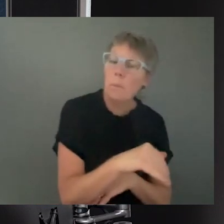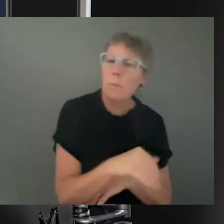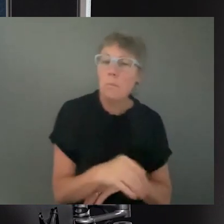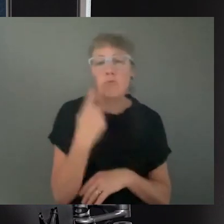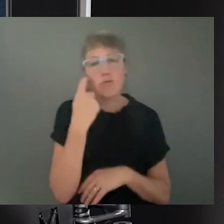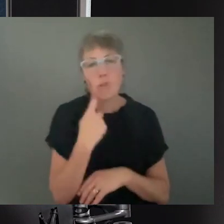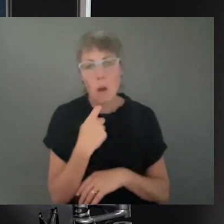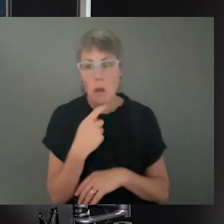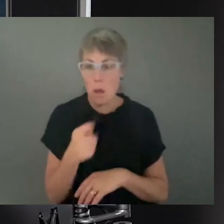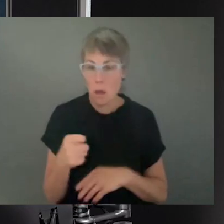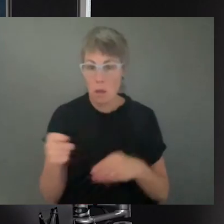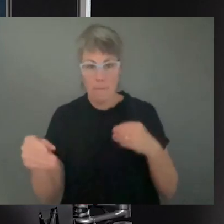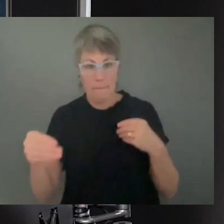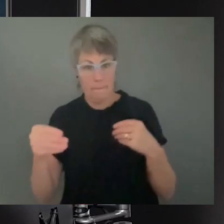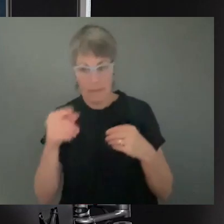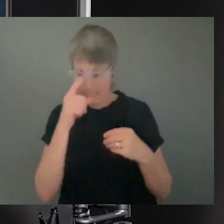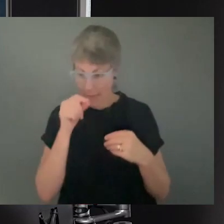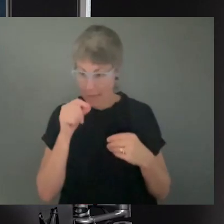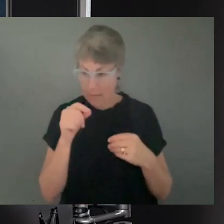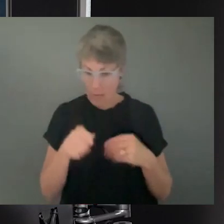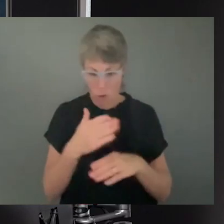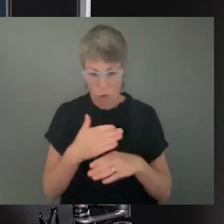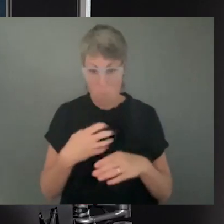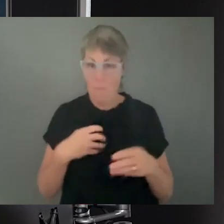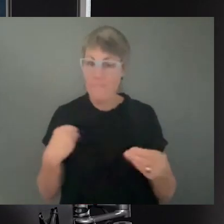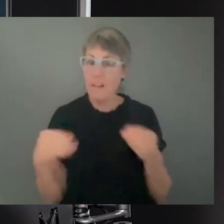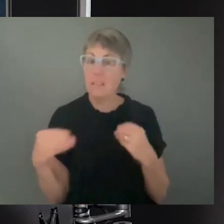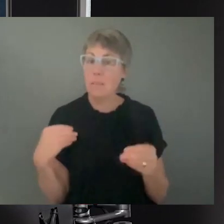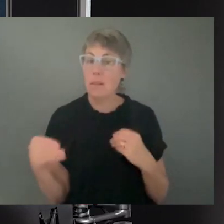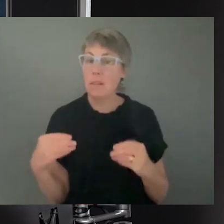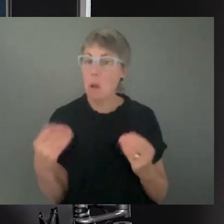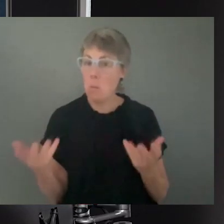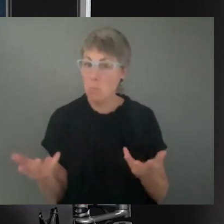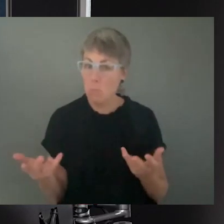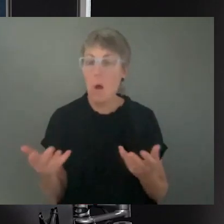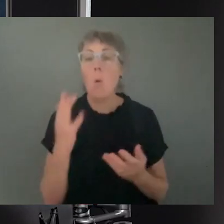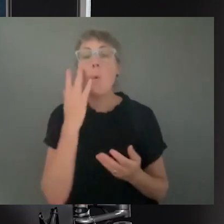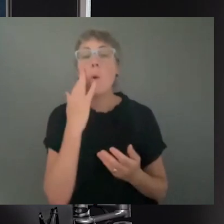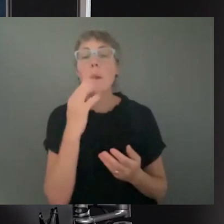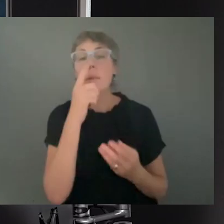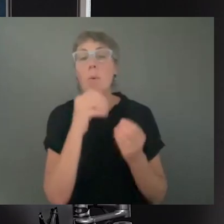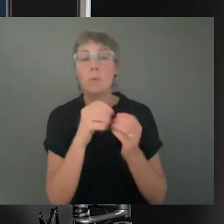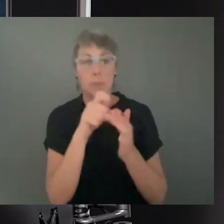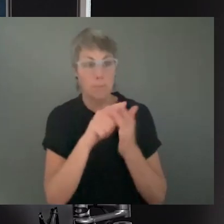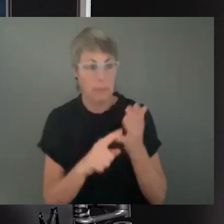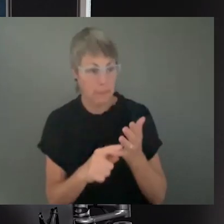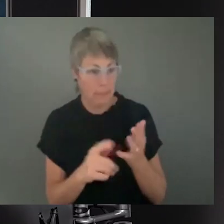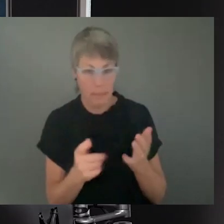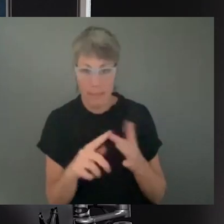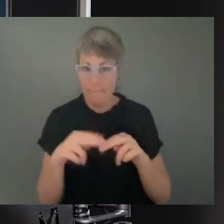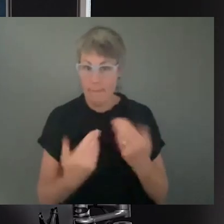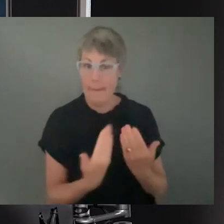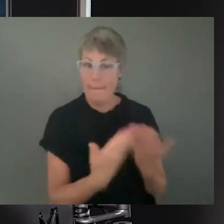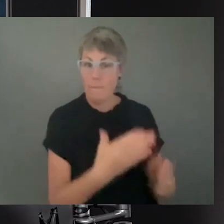can be more flexible as a starting point? But also what we do know is that when you bring people with disability into your